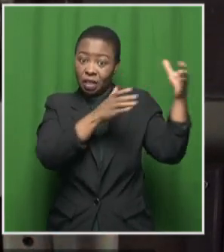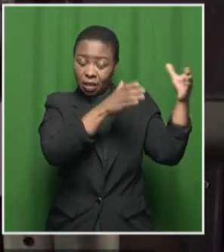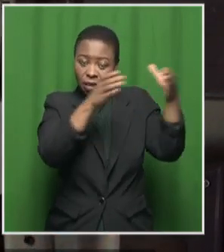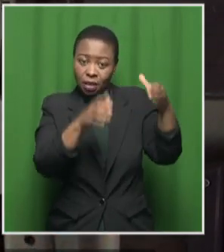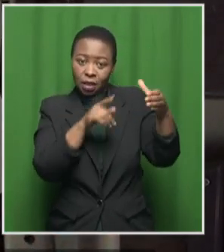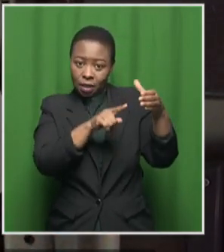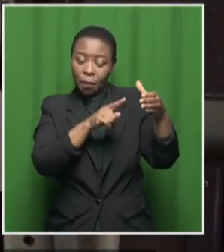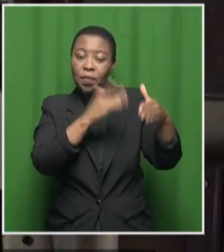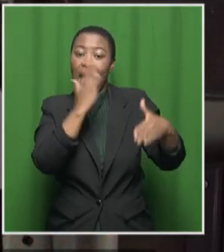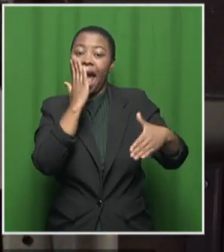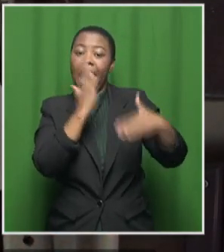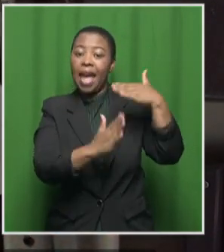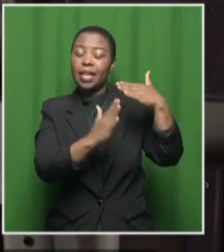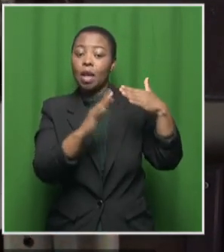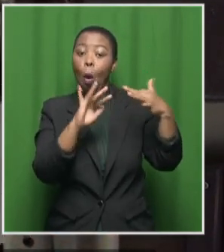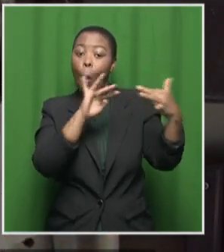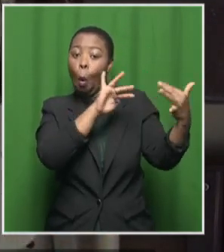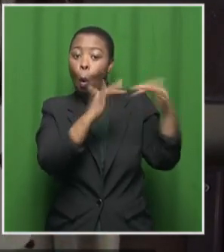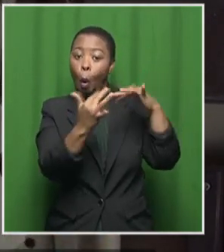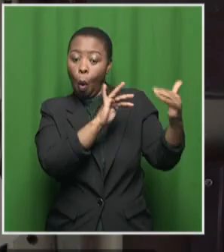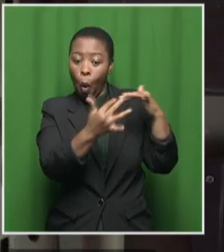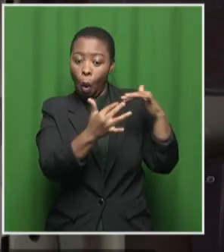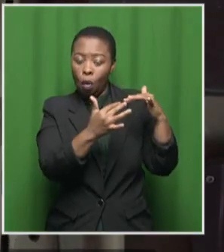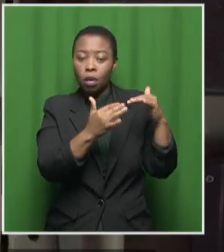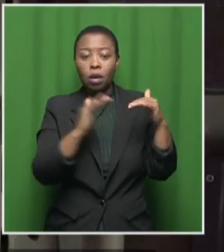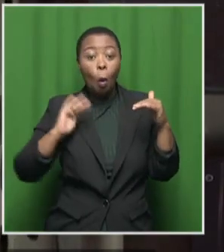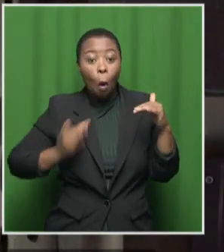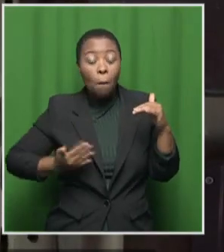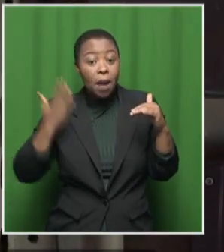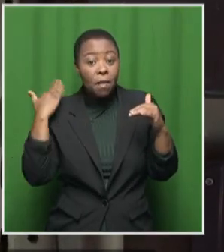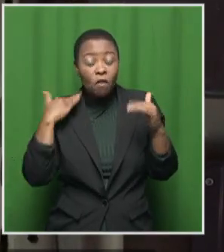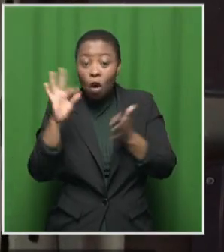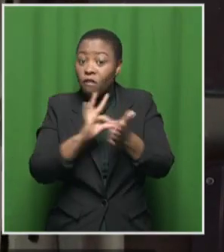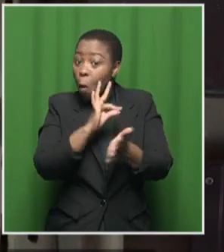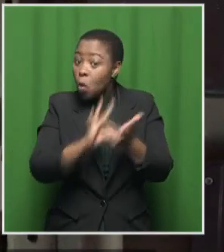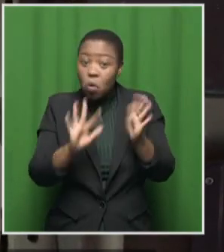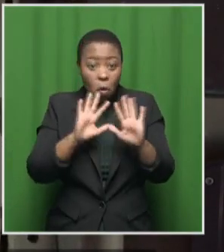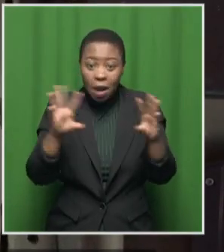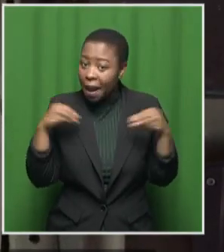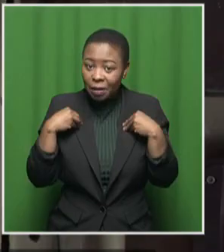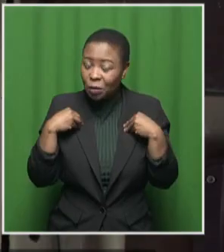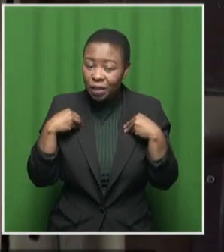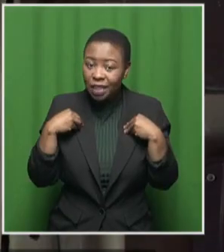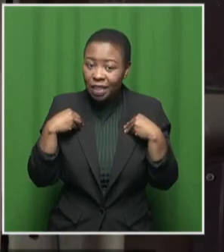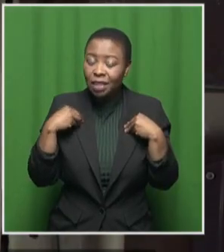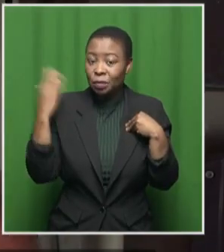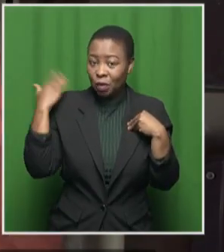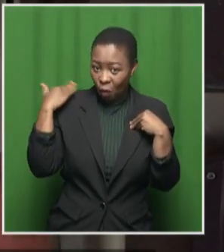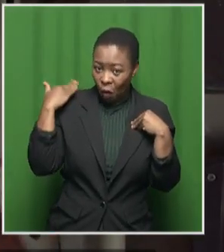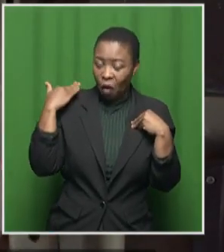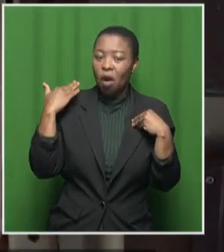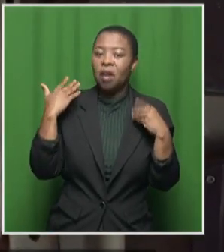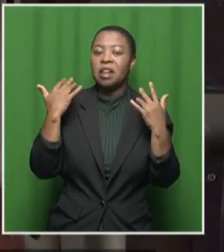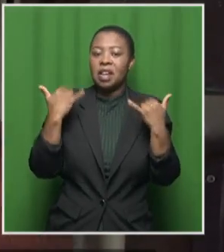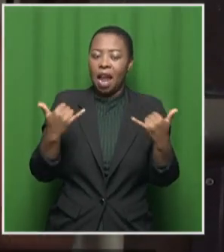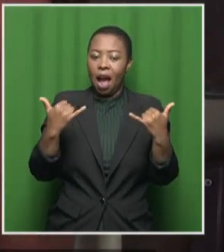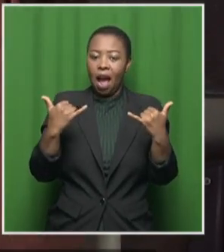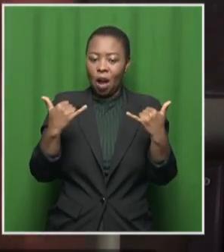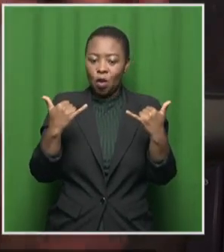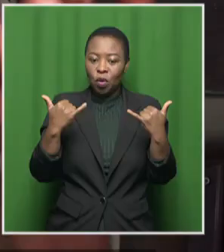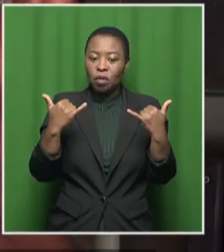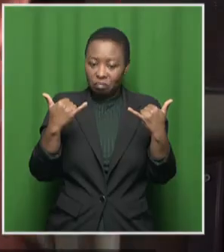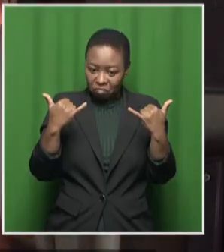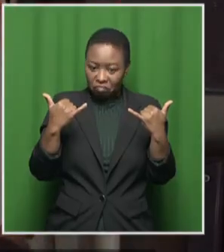the end of the Civil War, women didn't have the right to vote, right? And the idea, Edouard Laboulaye, who